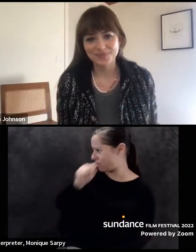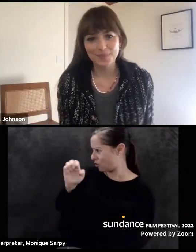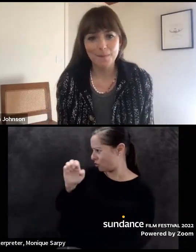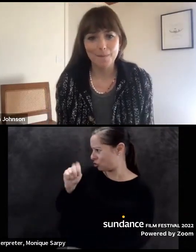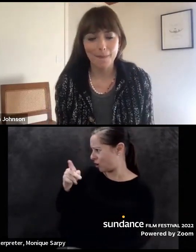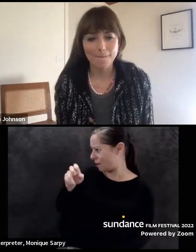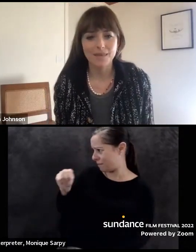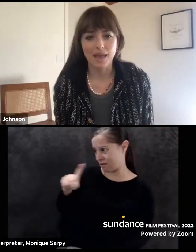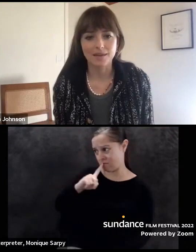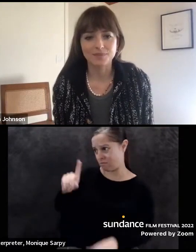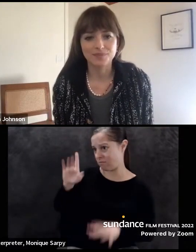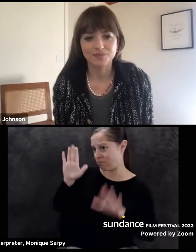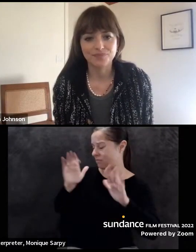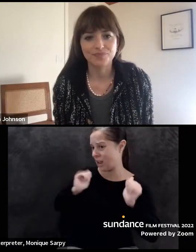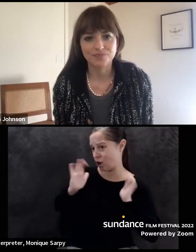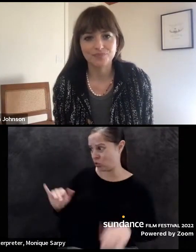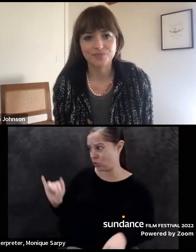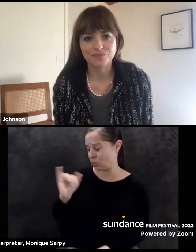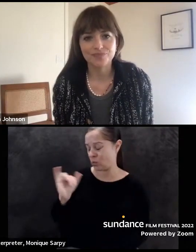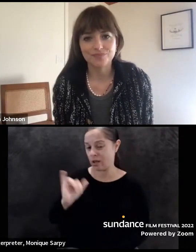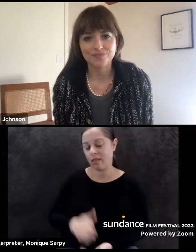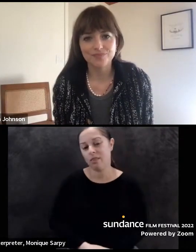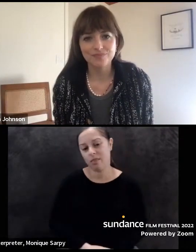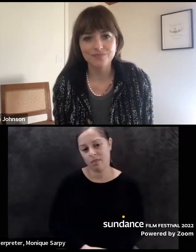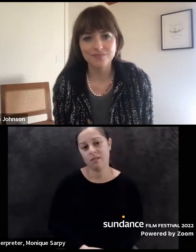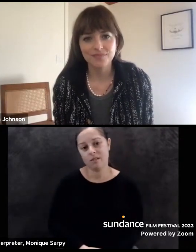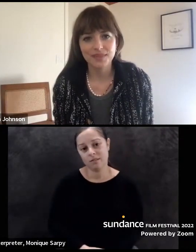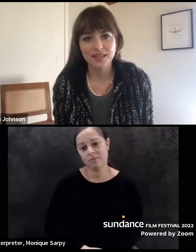actor as well. Yeah.